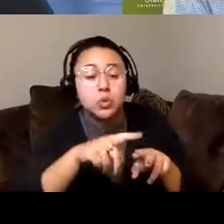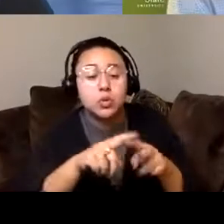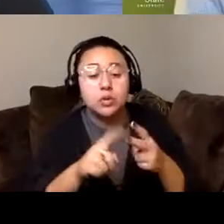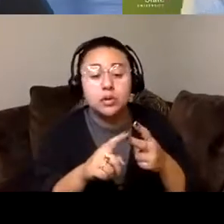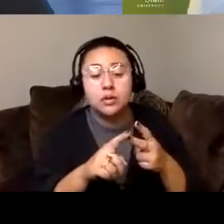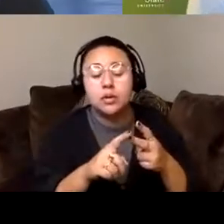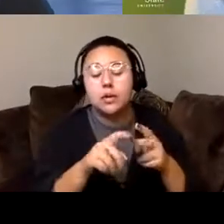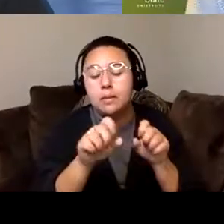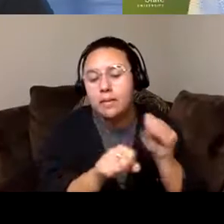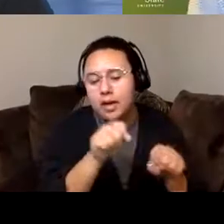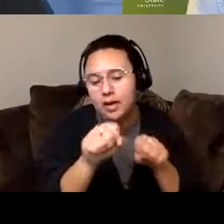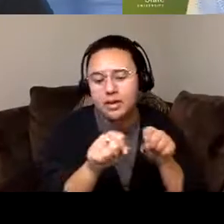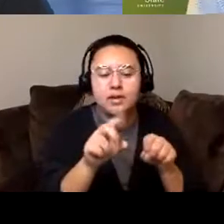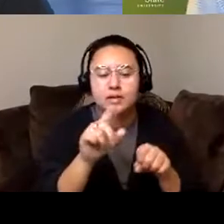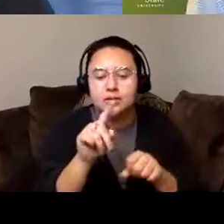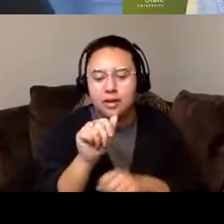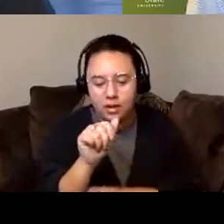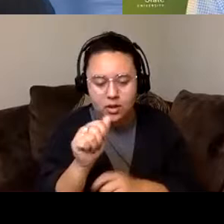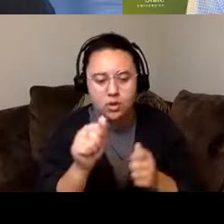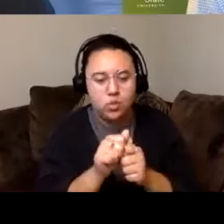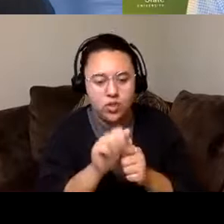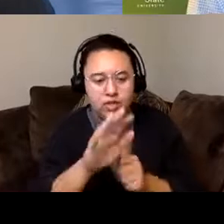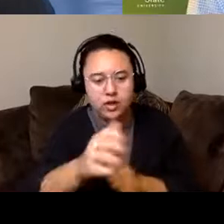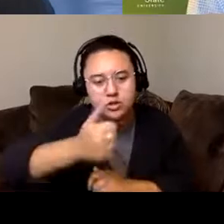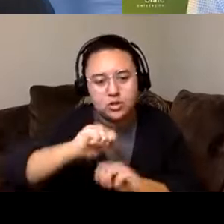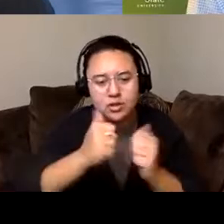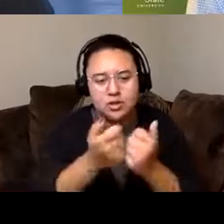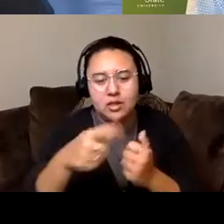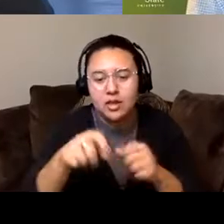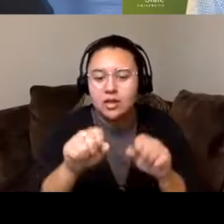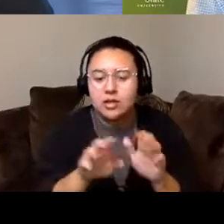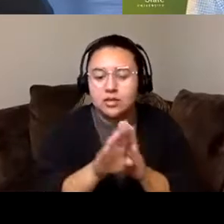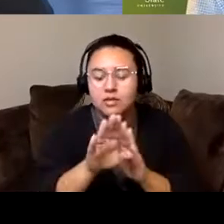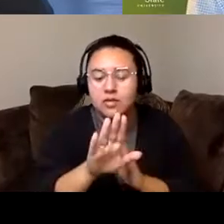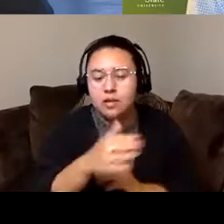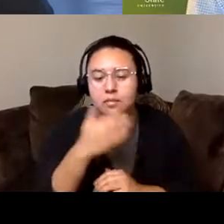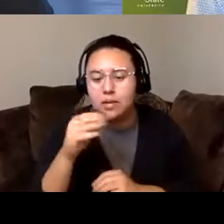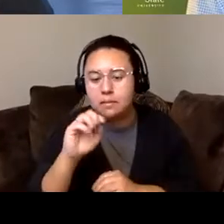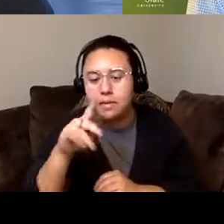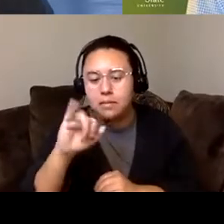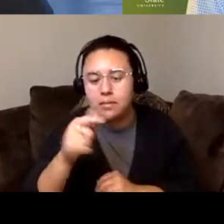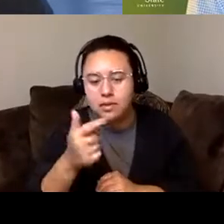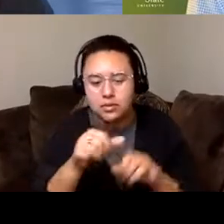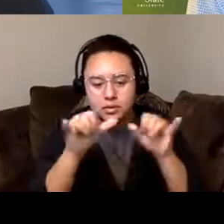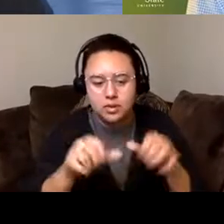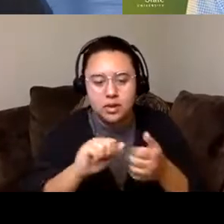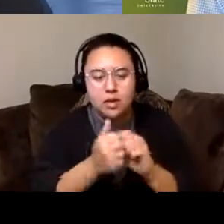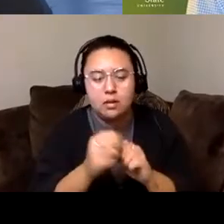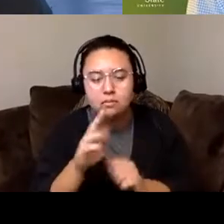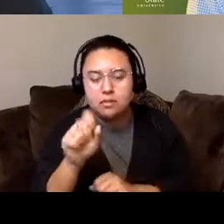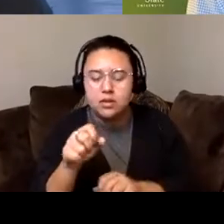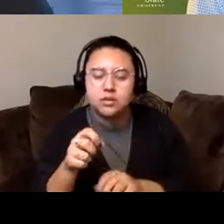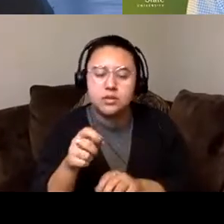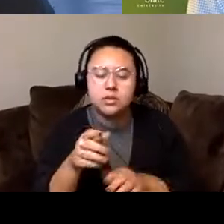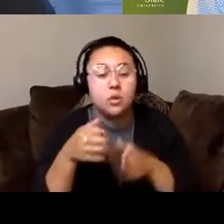scooter and bike data with the transit agency. So then they're able to build out their better mapping systems for how bus routes can be integrated